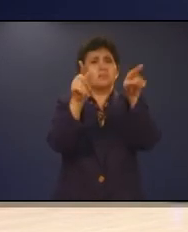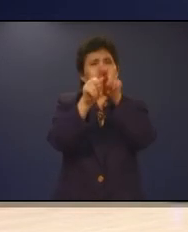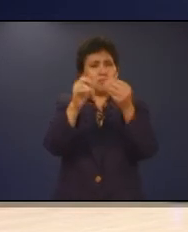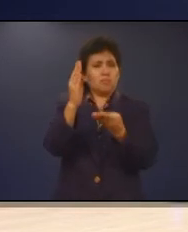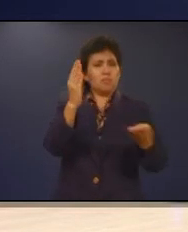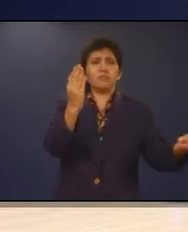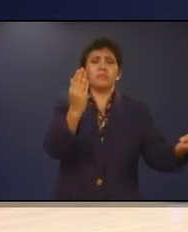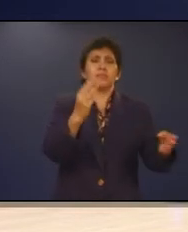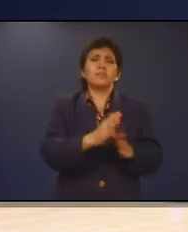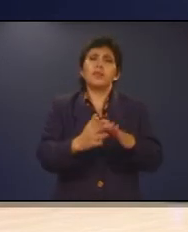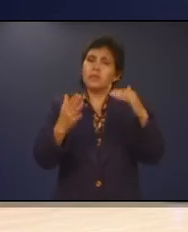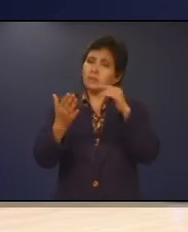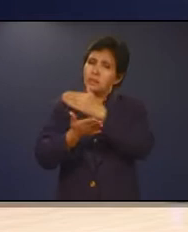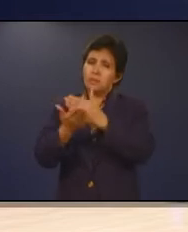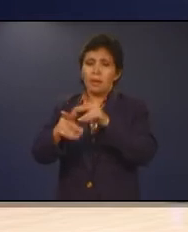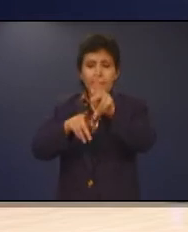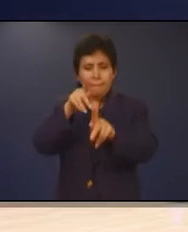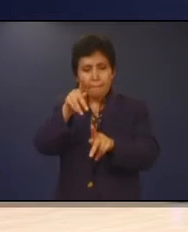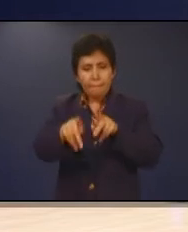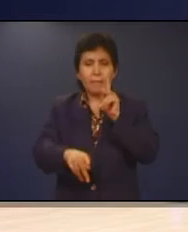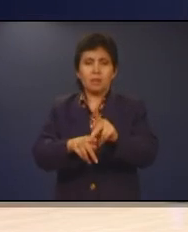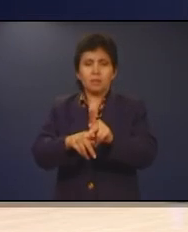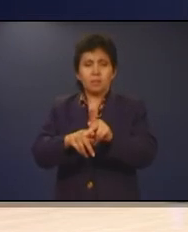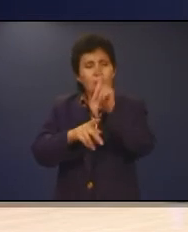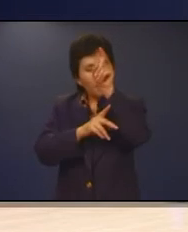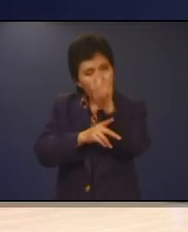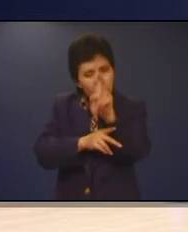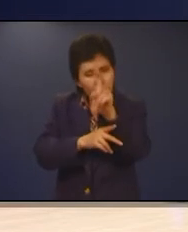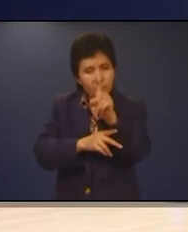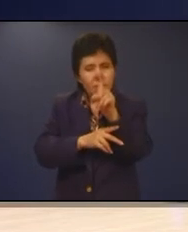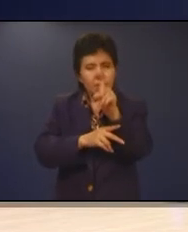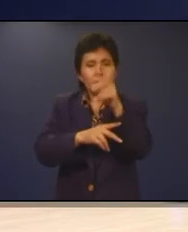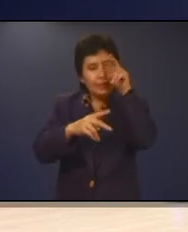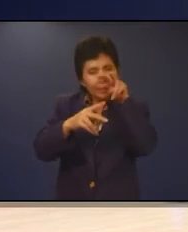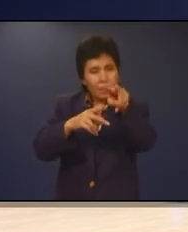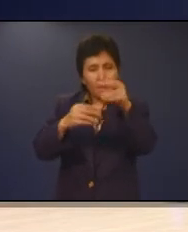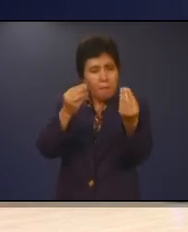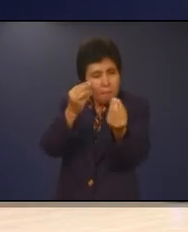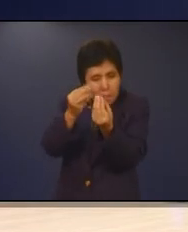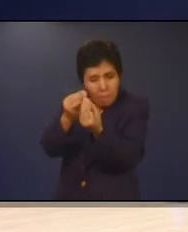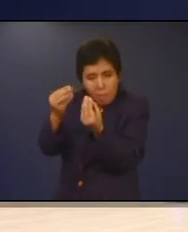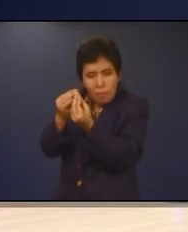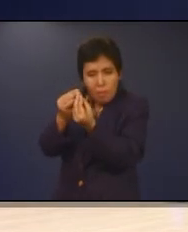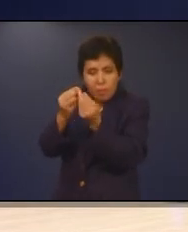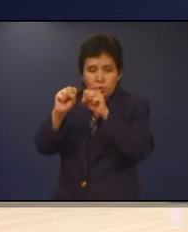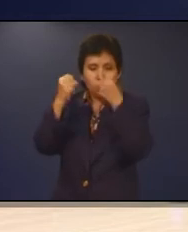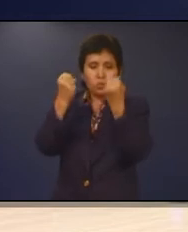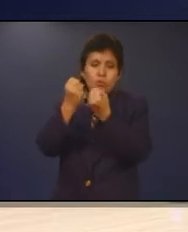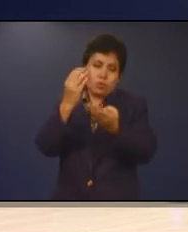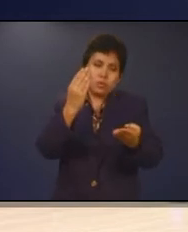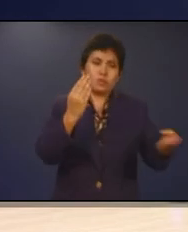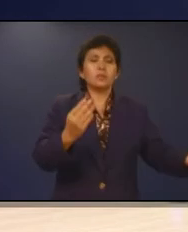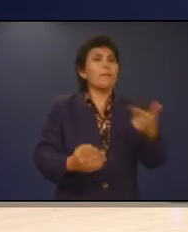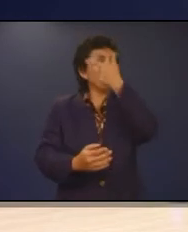an object. Yep. Now, some people, they would require themselves to see more of themselves as